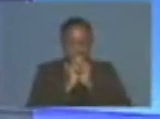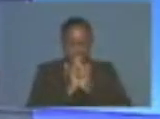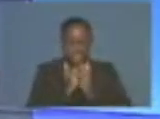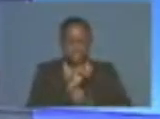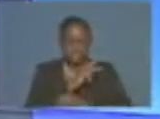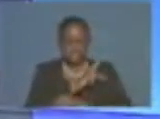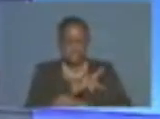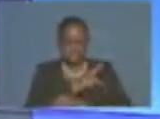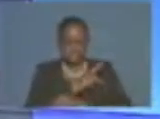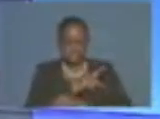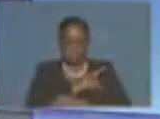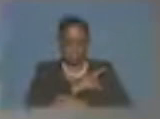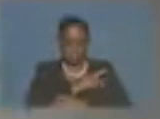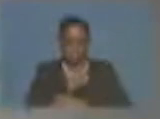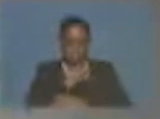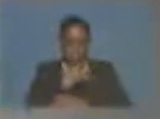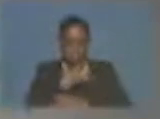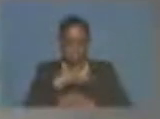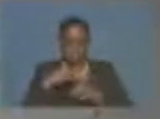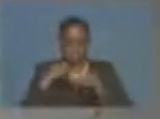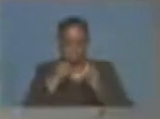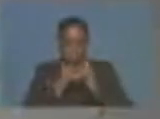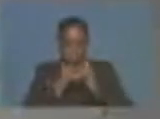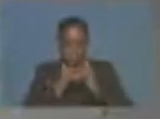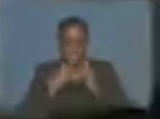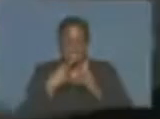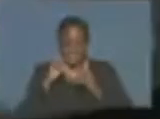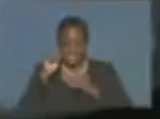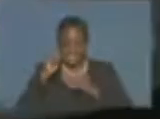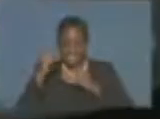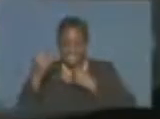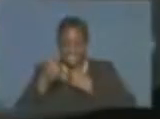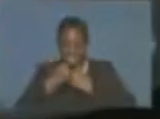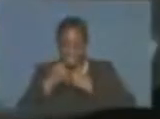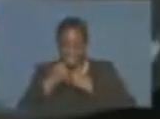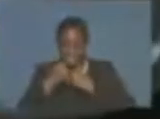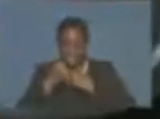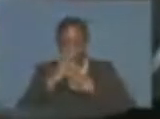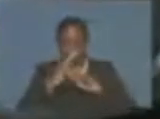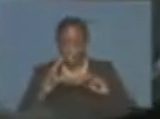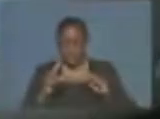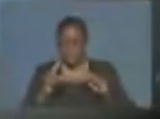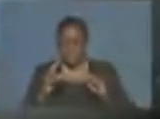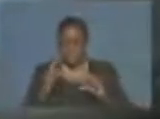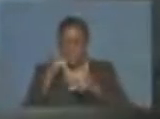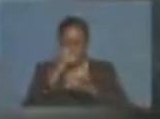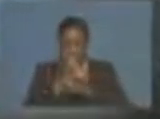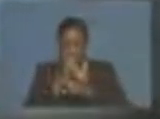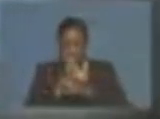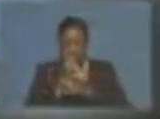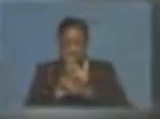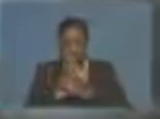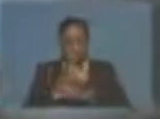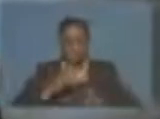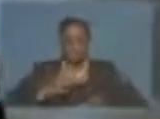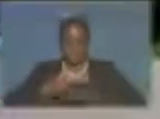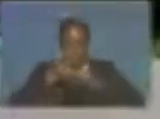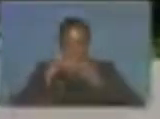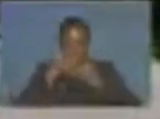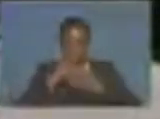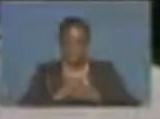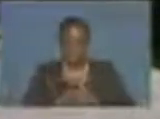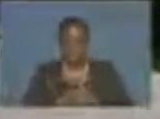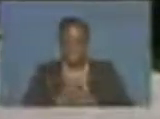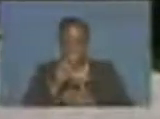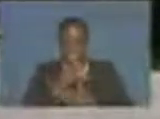Palmer tells us more. It may be small in size, but the work that the newly small Nissan Marsh will do is significant,